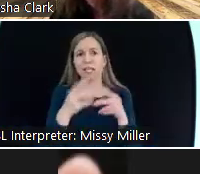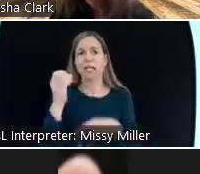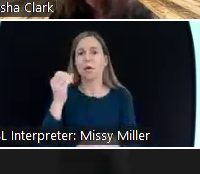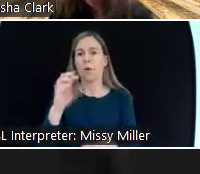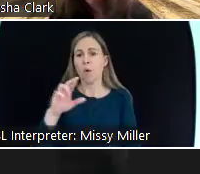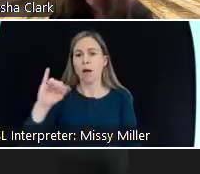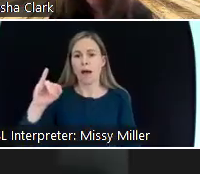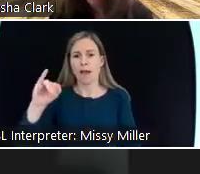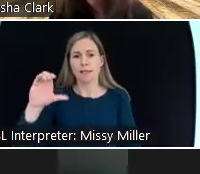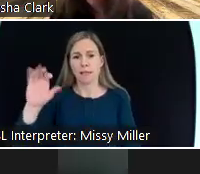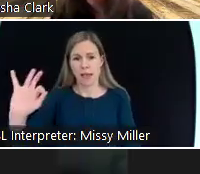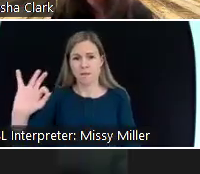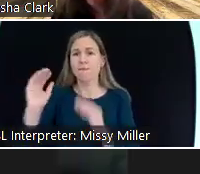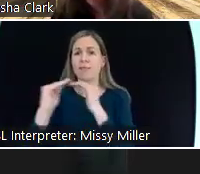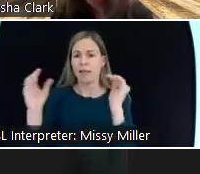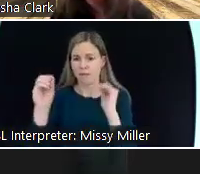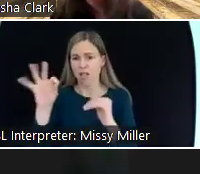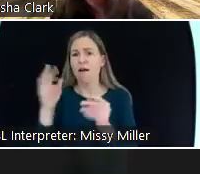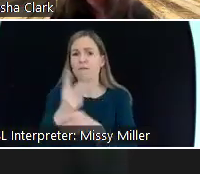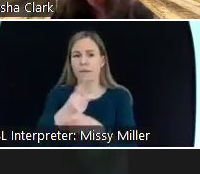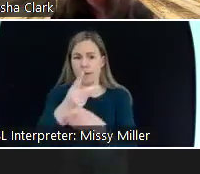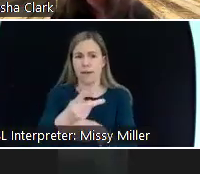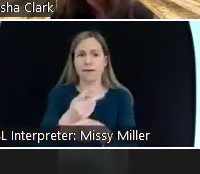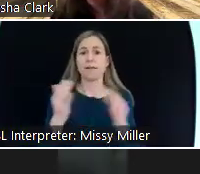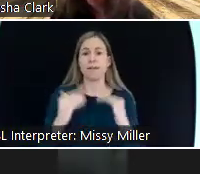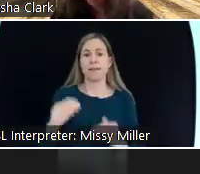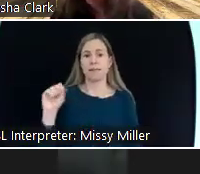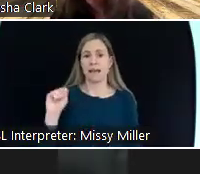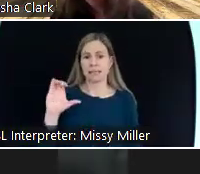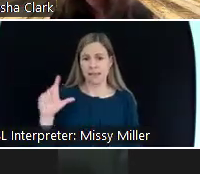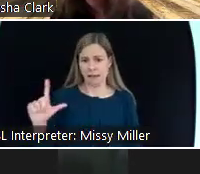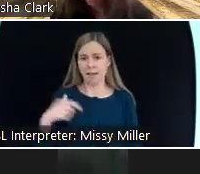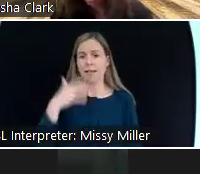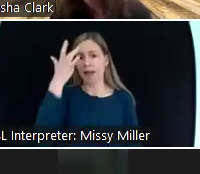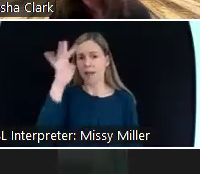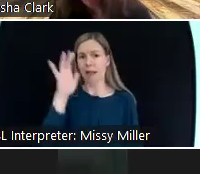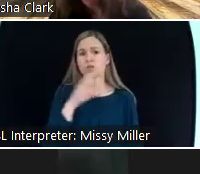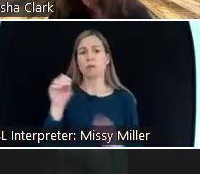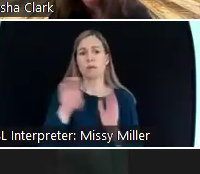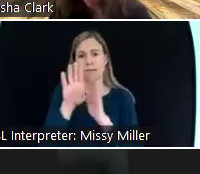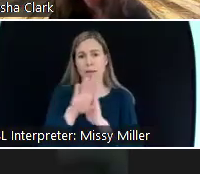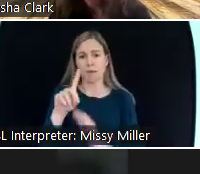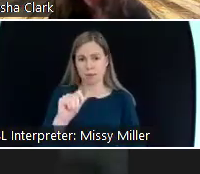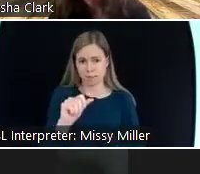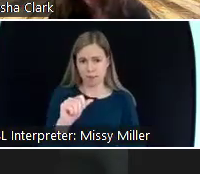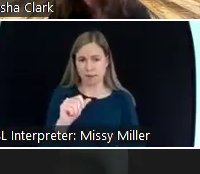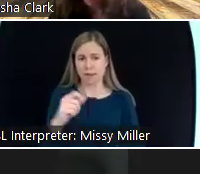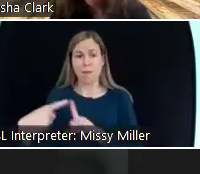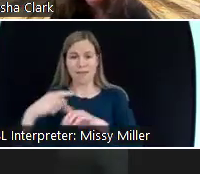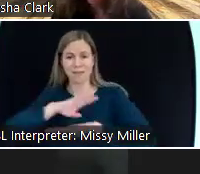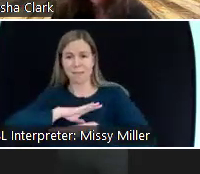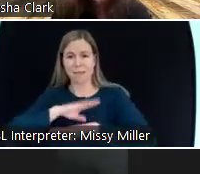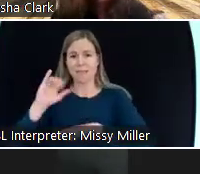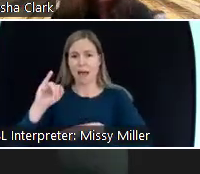the SEL, you have to also have an intellectual or developmental disability, and you would have to meet ICF level of care for